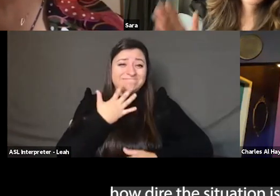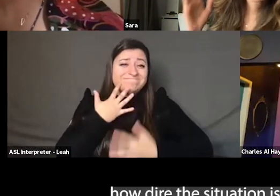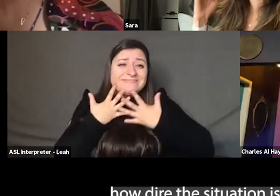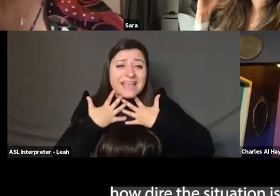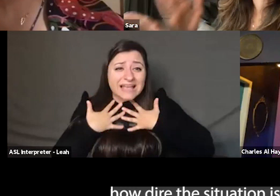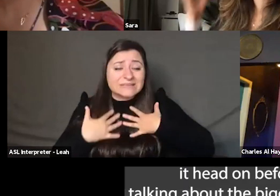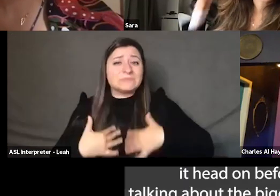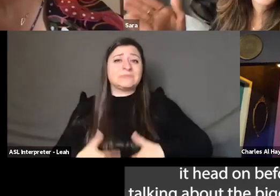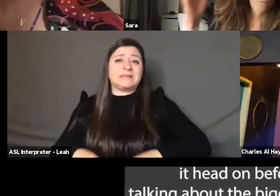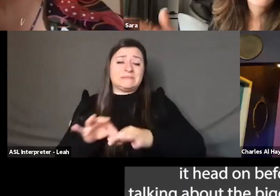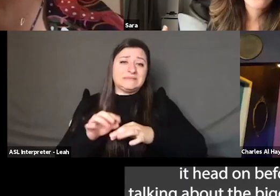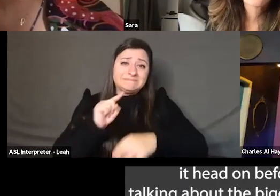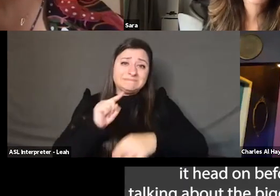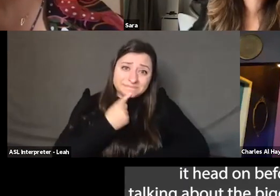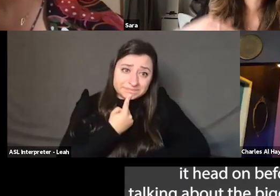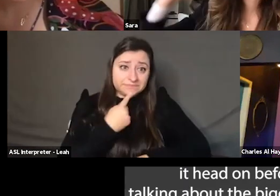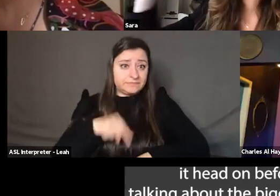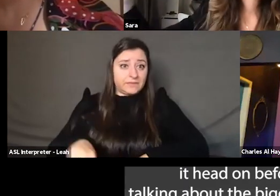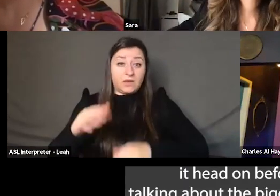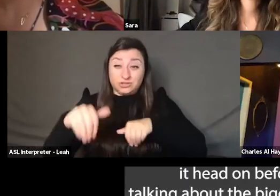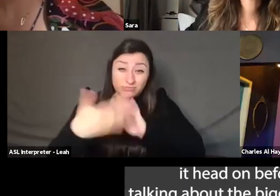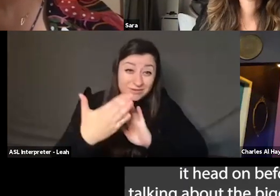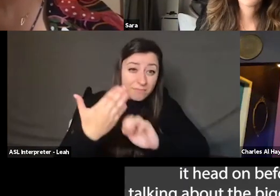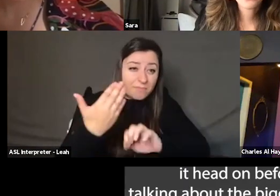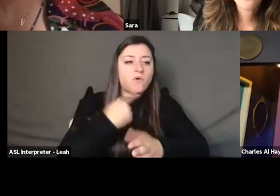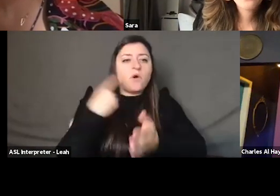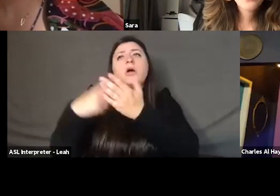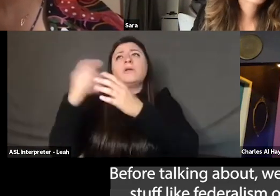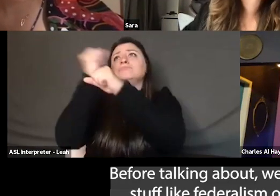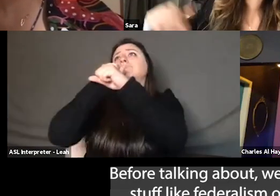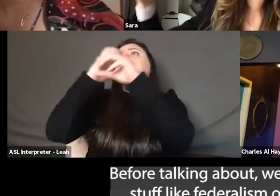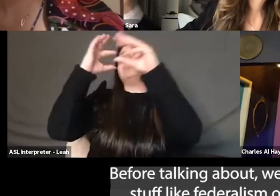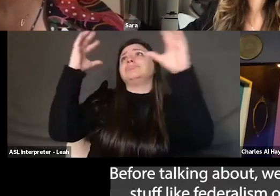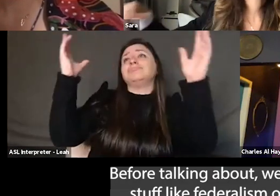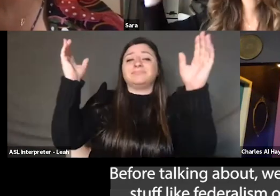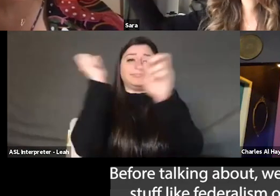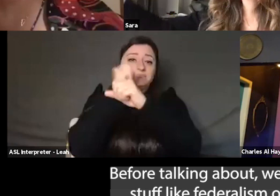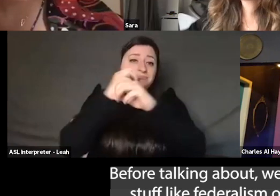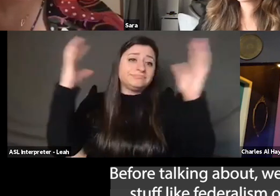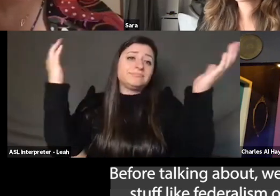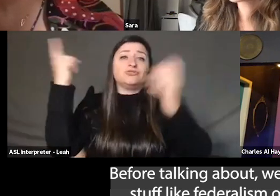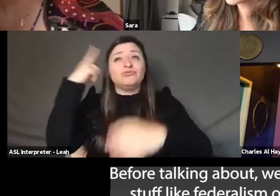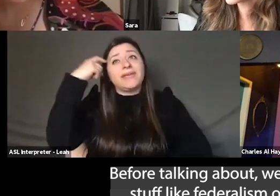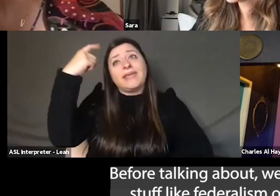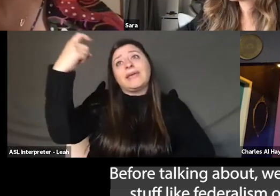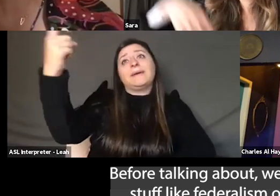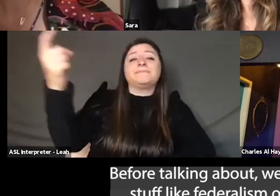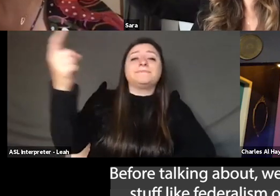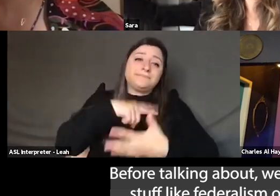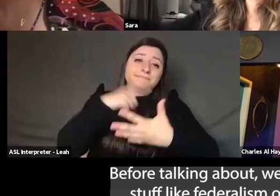is and address it head on before talking about the bigger dream, before talking about, well, you know, stuff